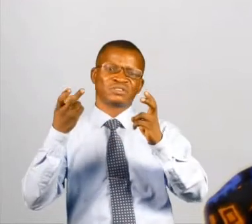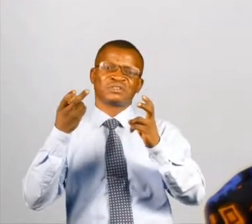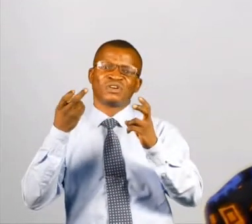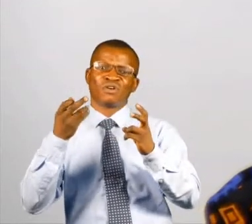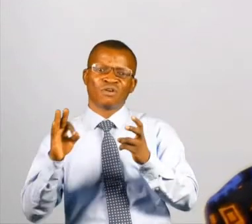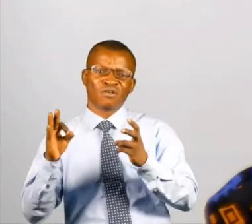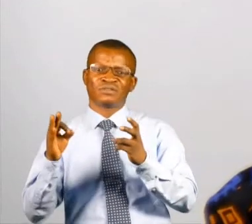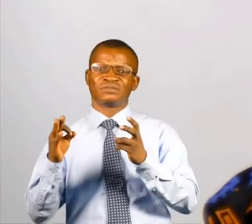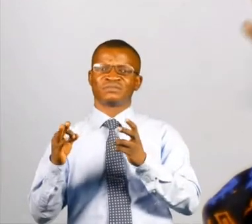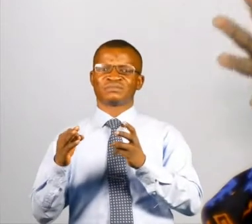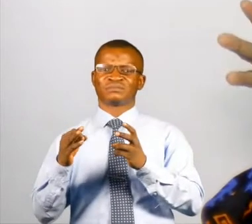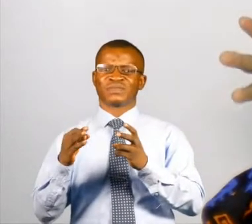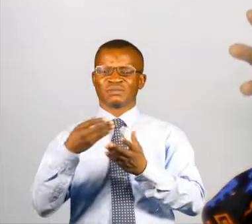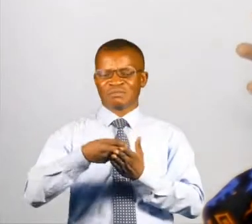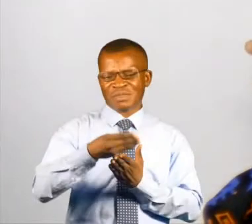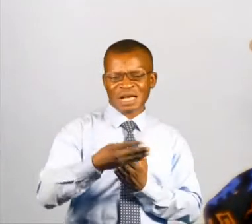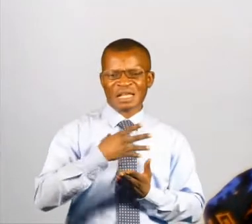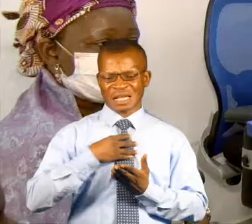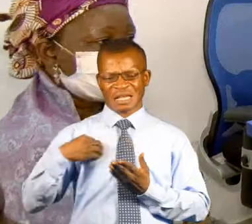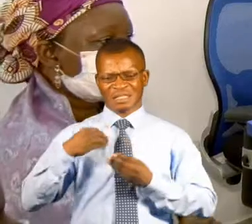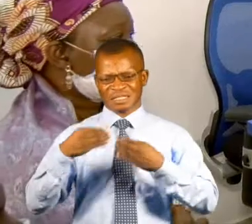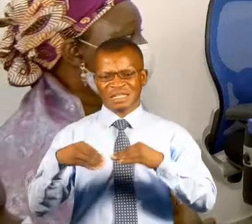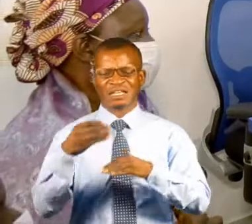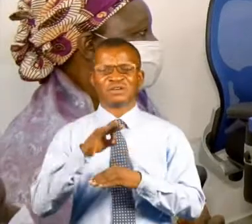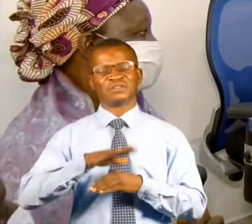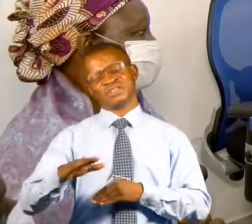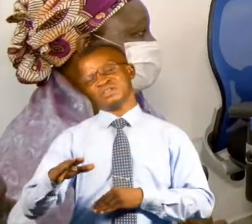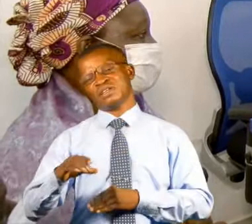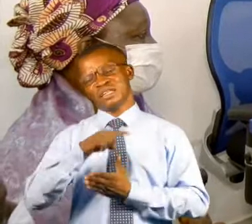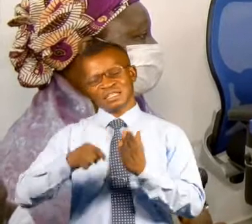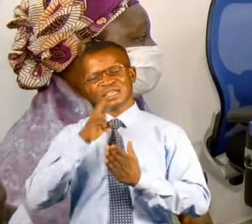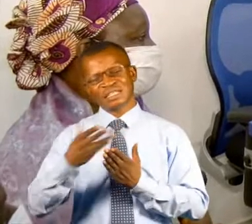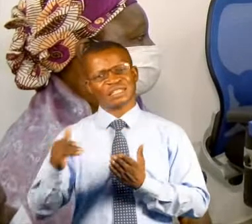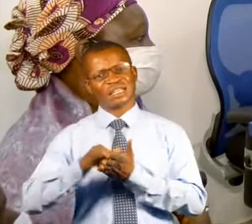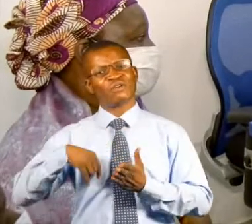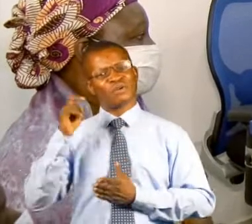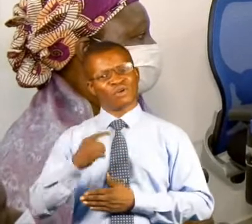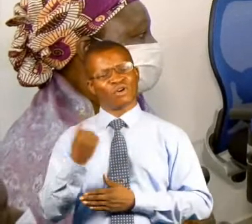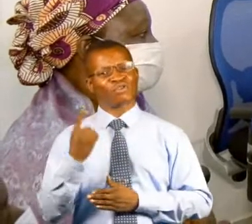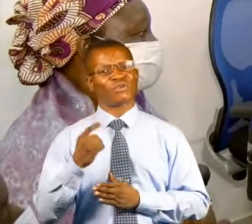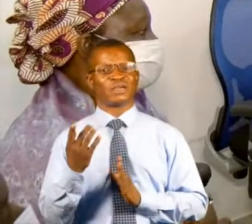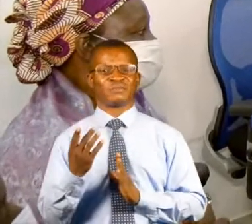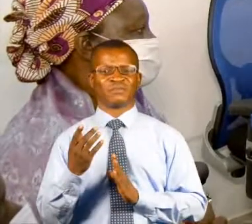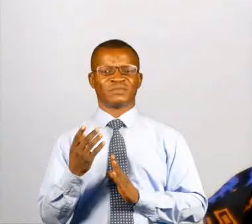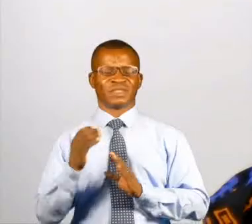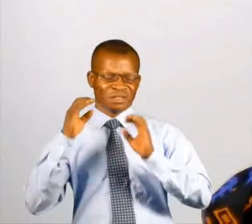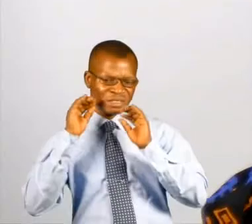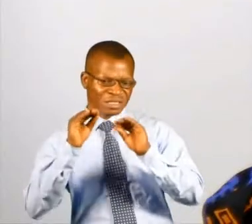of buying and selling of children. So these are things that we need to constantly